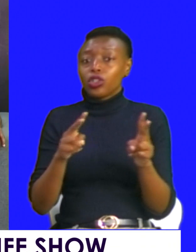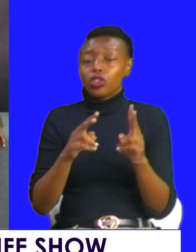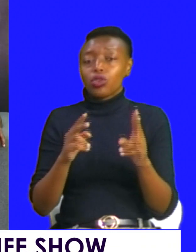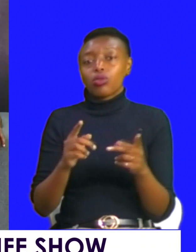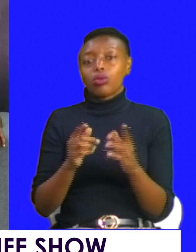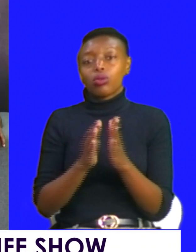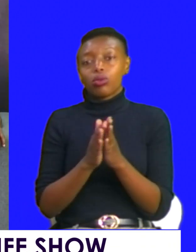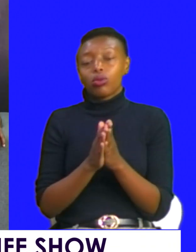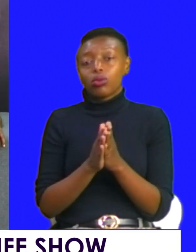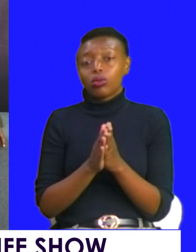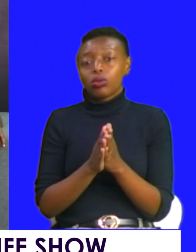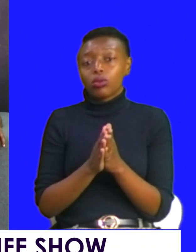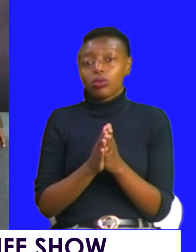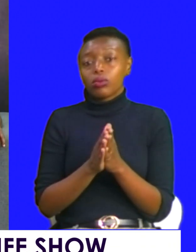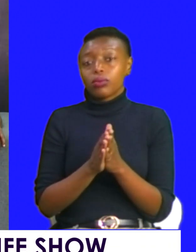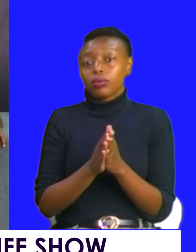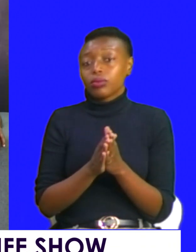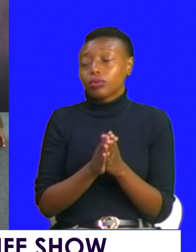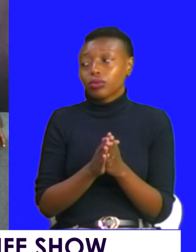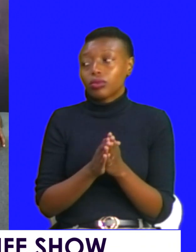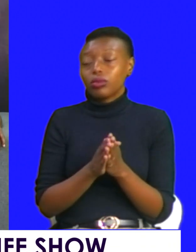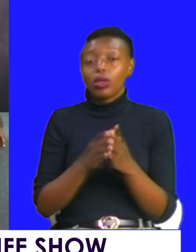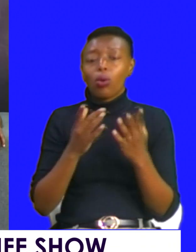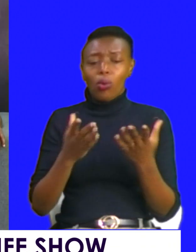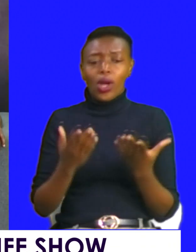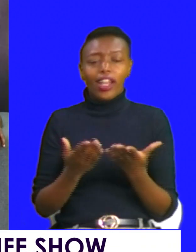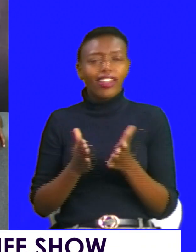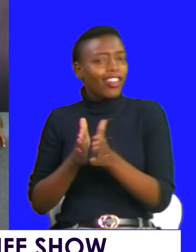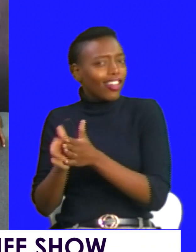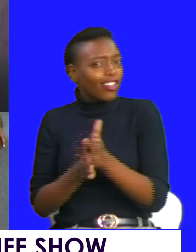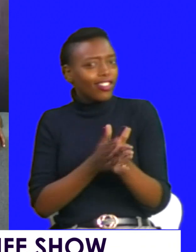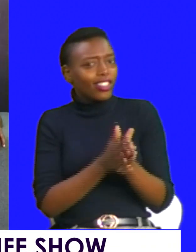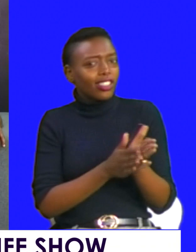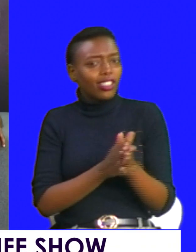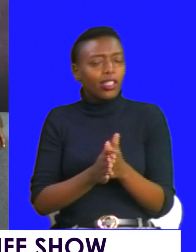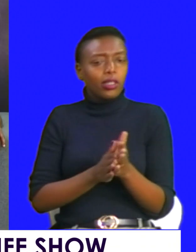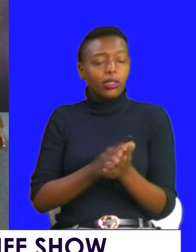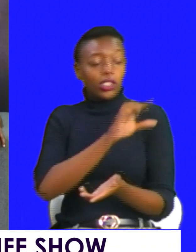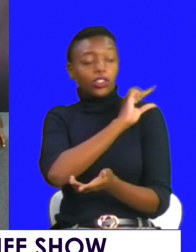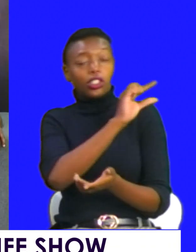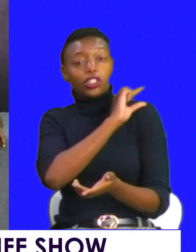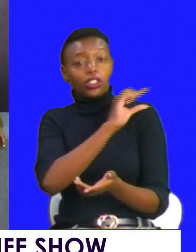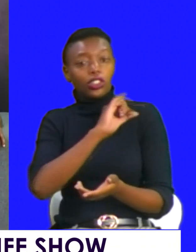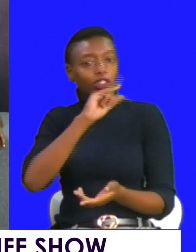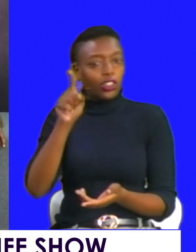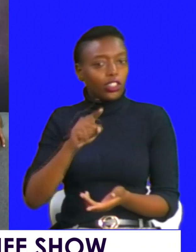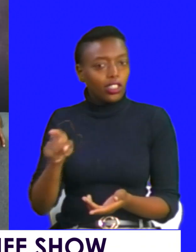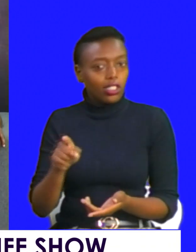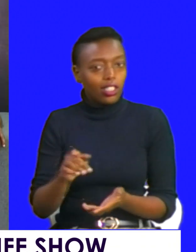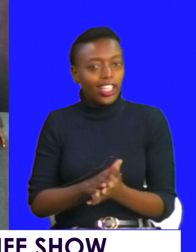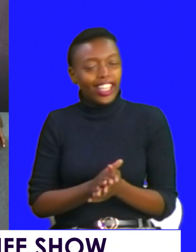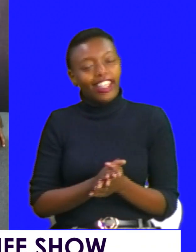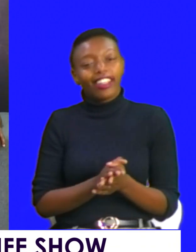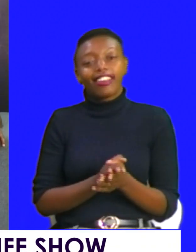our pay slips in terms of the taxes. One interesting thing about the Gen Zs, Yeah. I wonder what generation will come after Z,